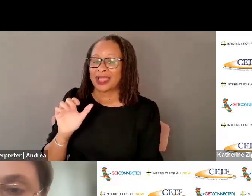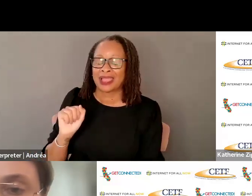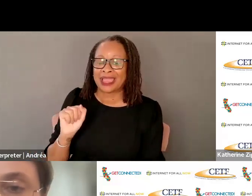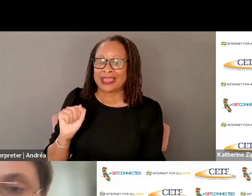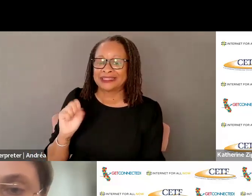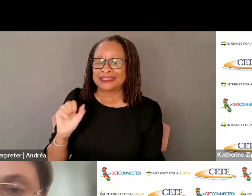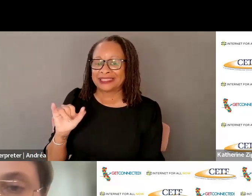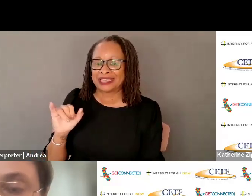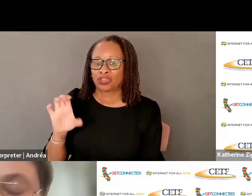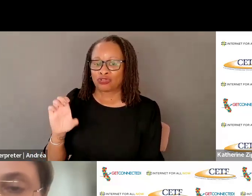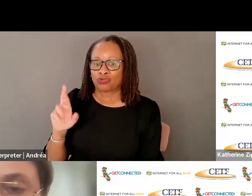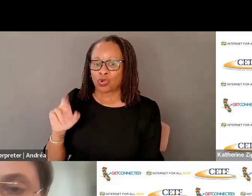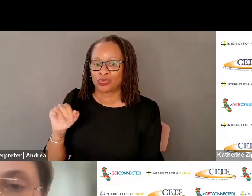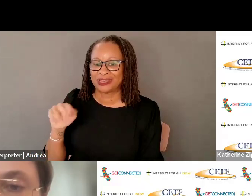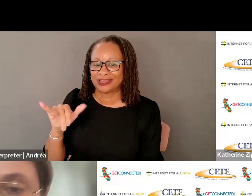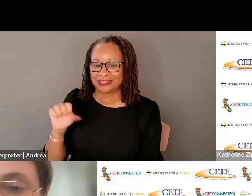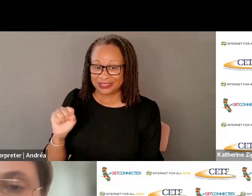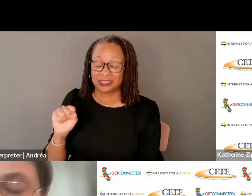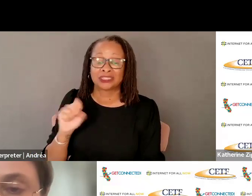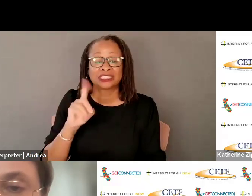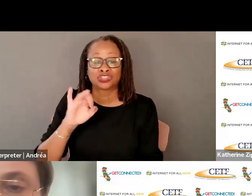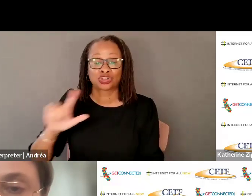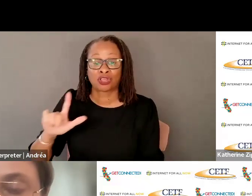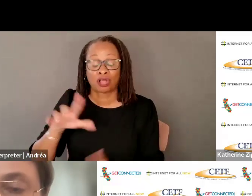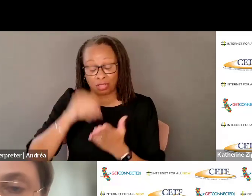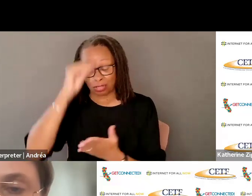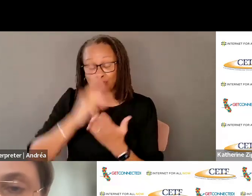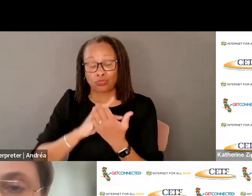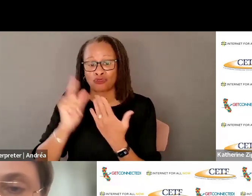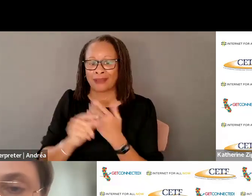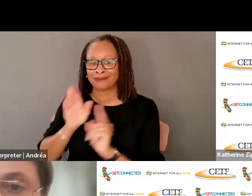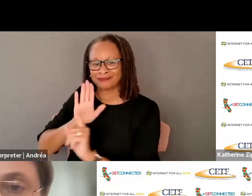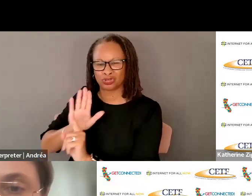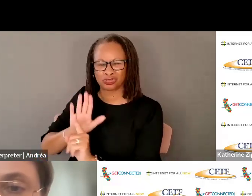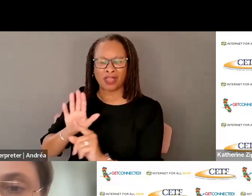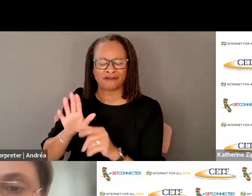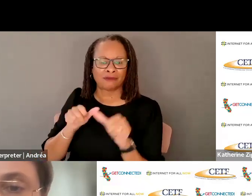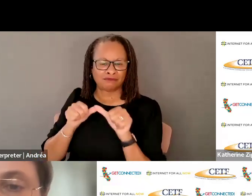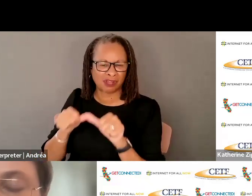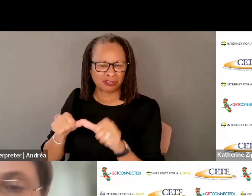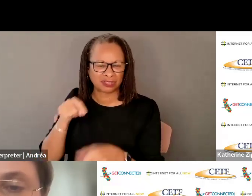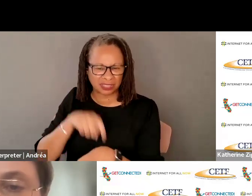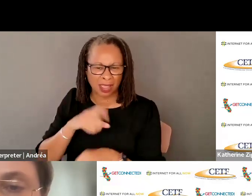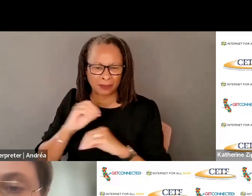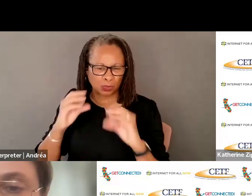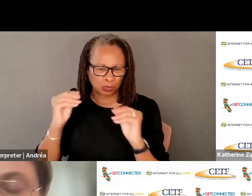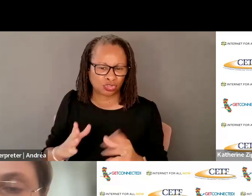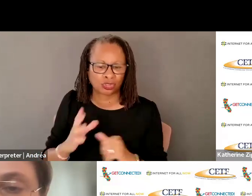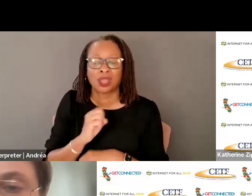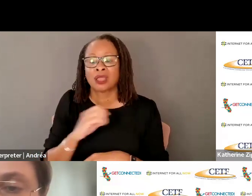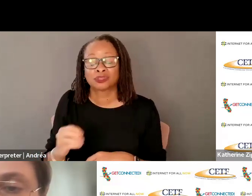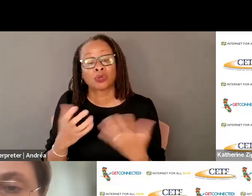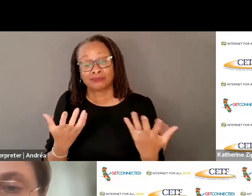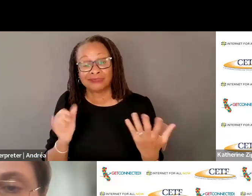asynchronous digital learn program that also is adding an AI course. Now, part of also